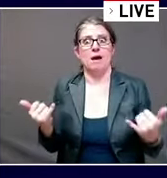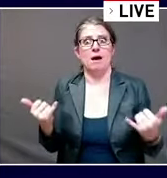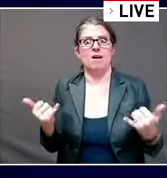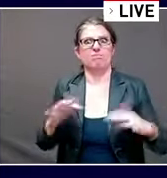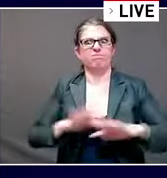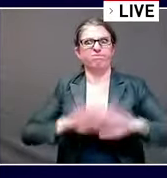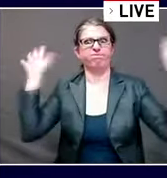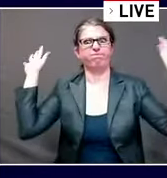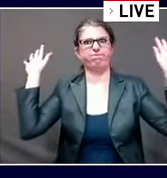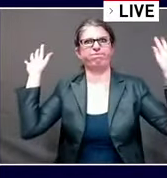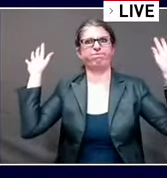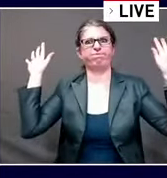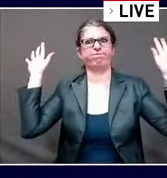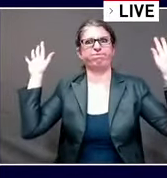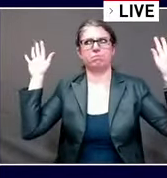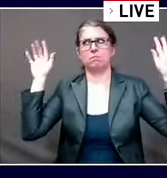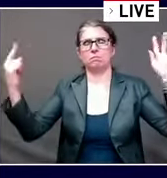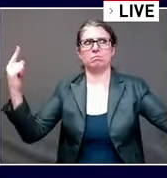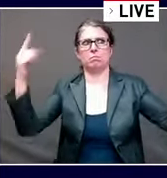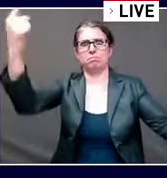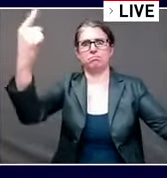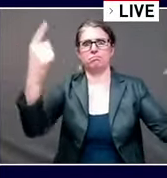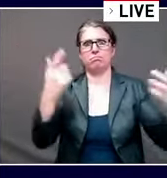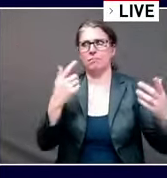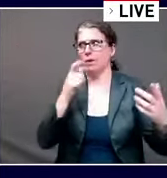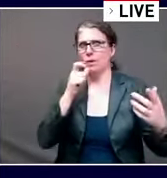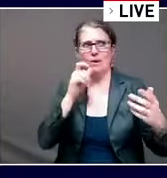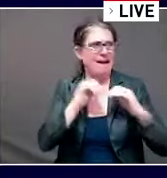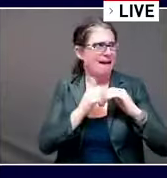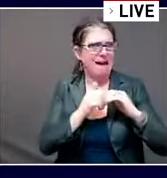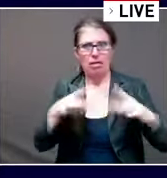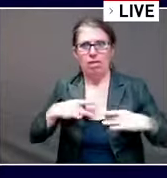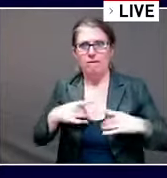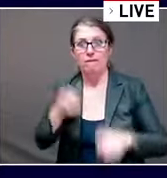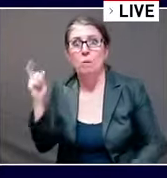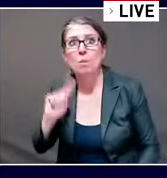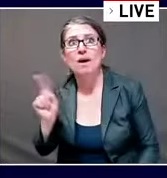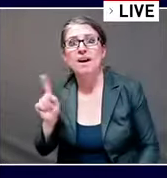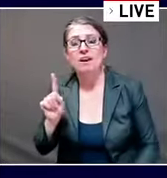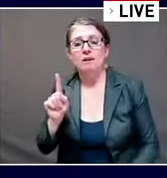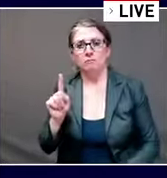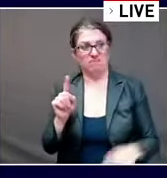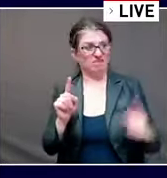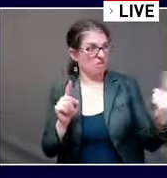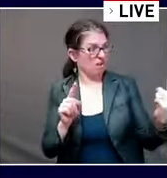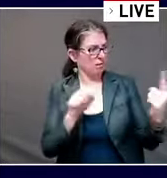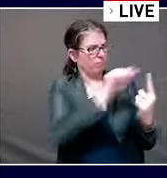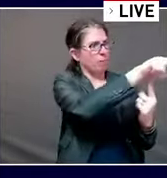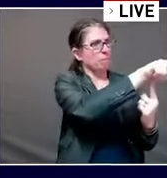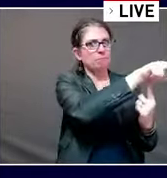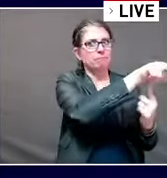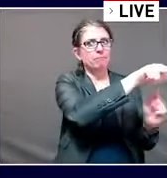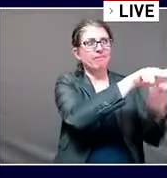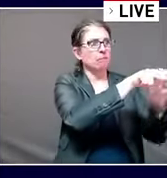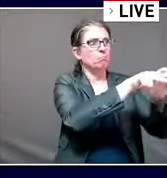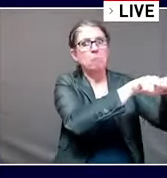then generating more cases in the community. And unfortunately, what we're starting to see is a